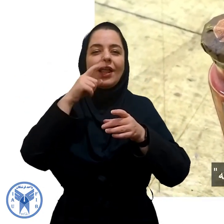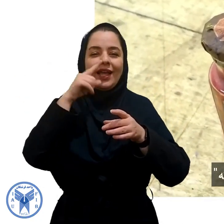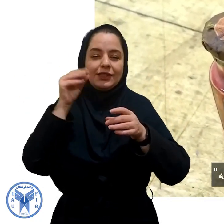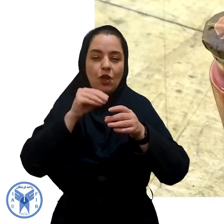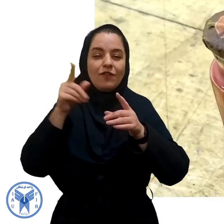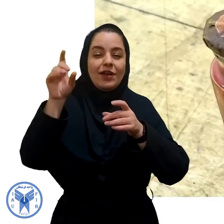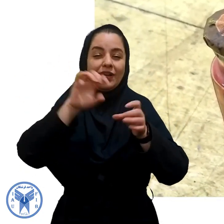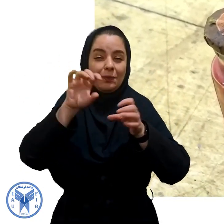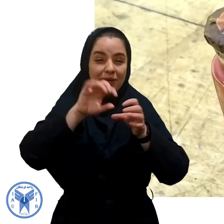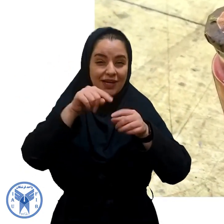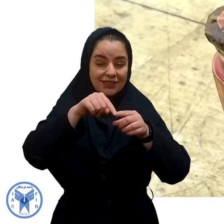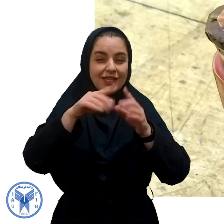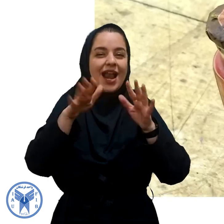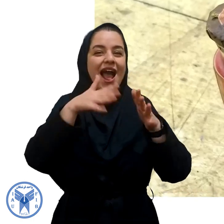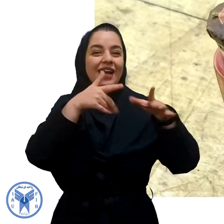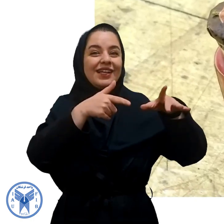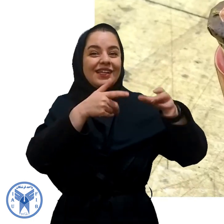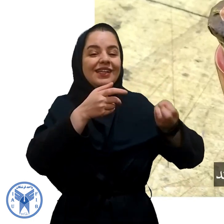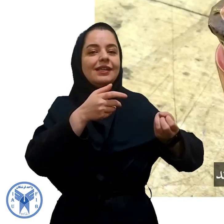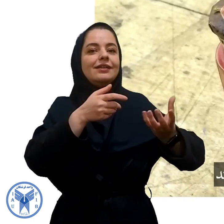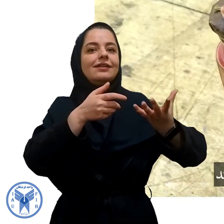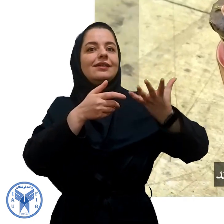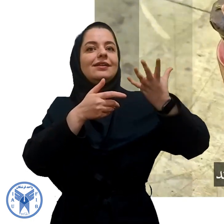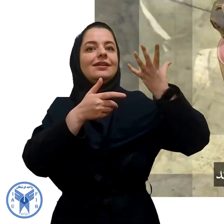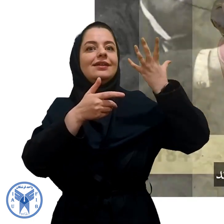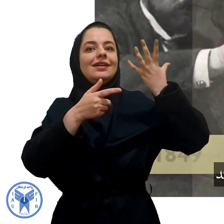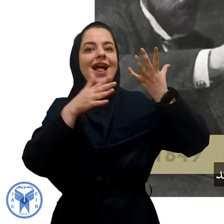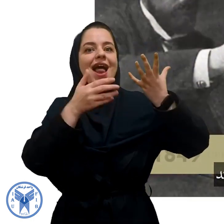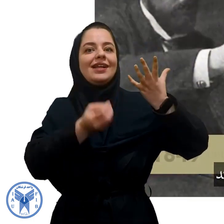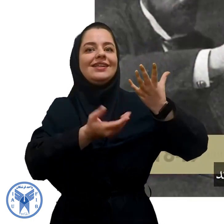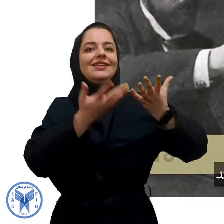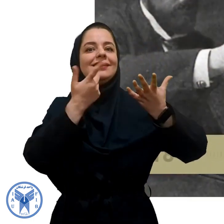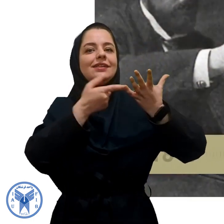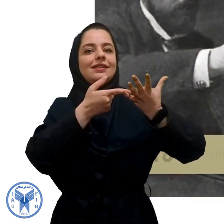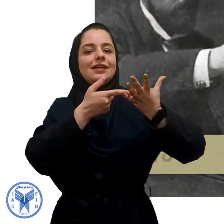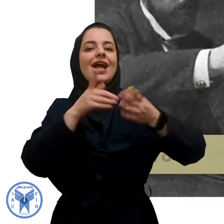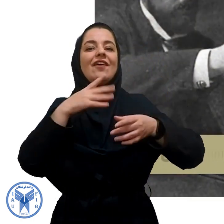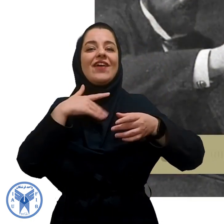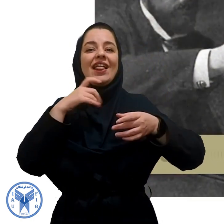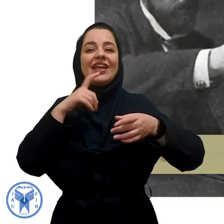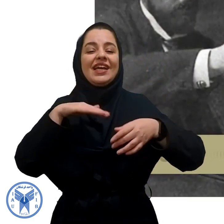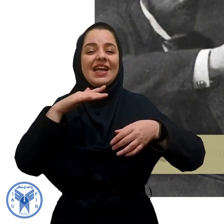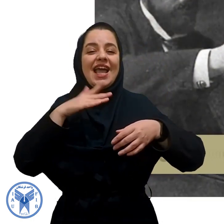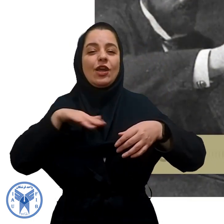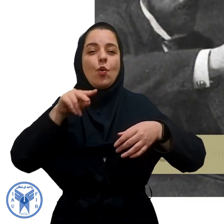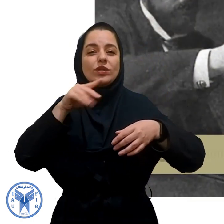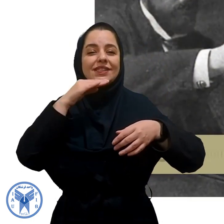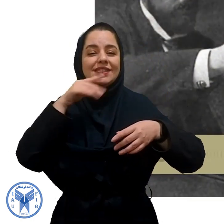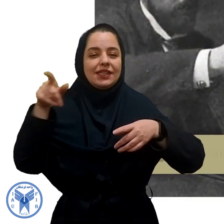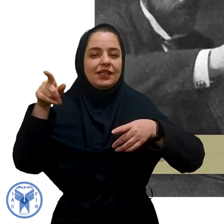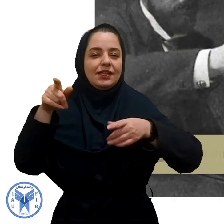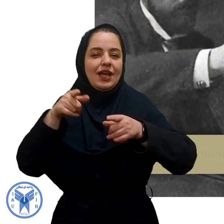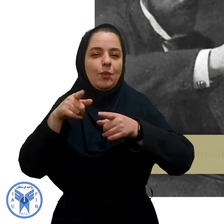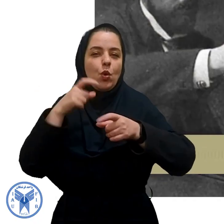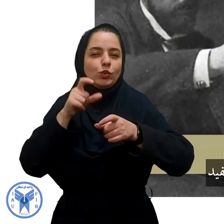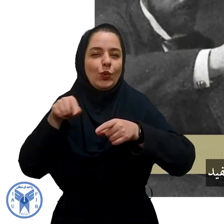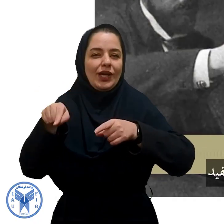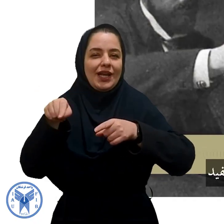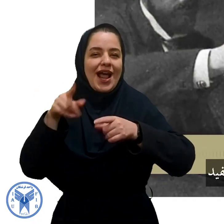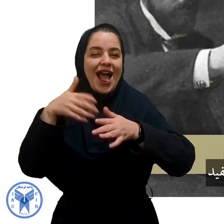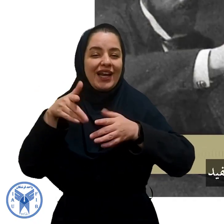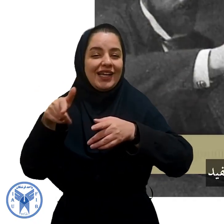dyes to the liquid emulsion. So it's called dye sensitizing. Frederick Ives was instrumental